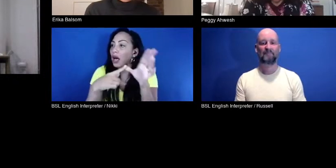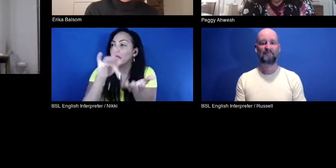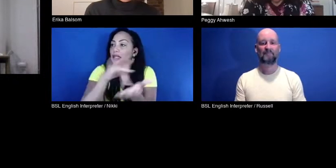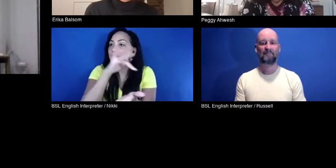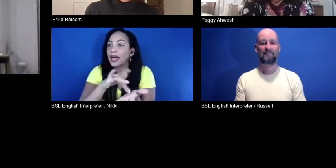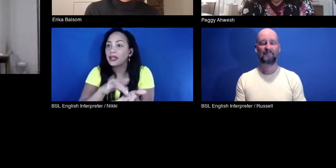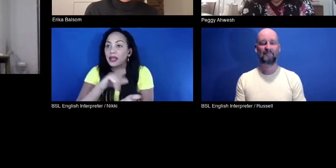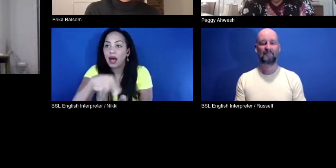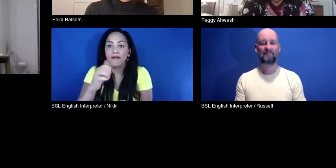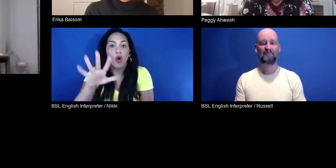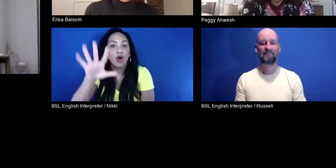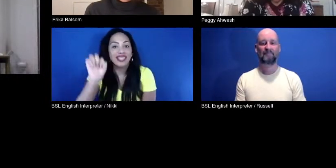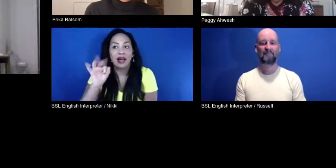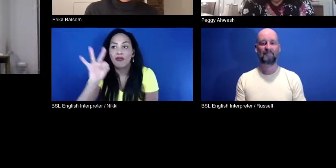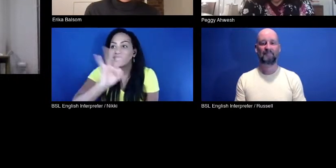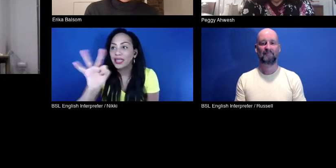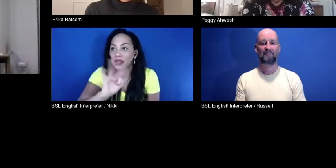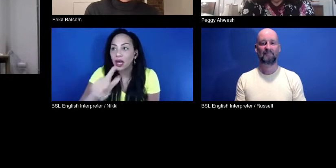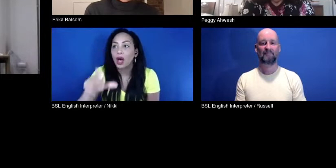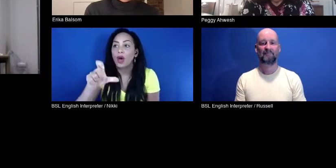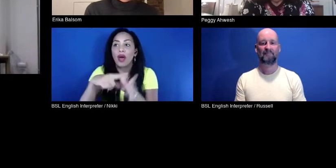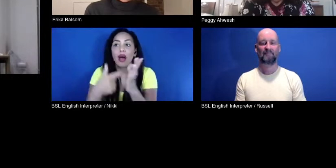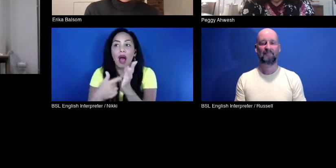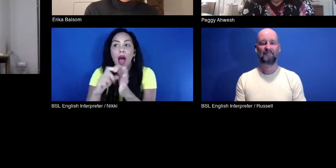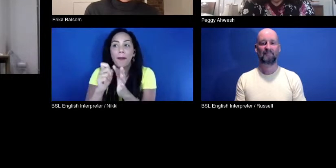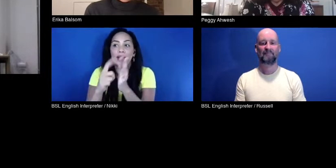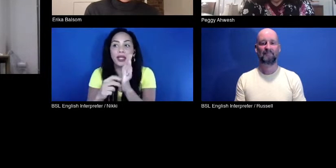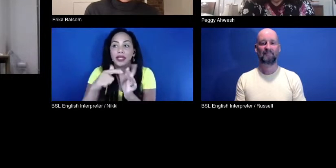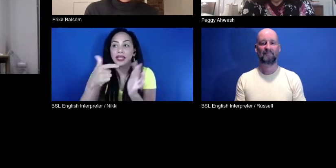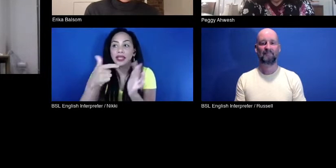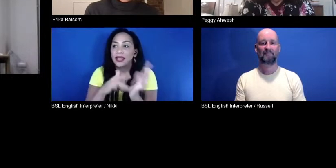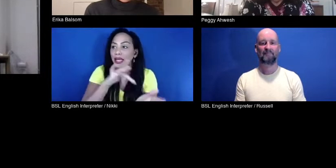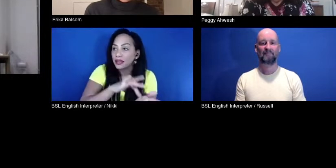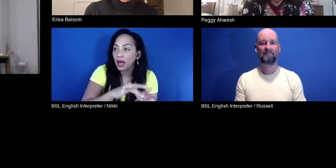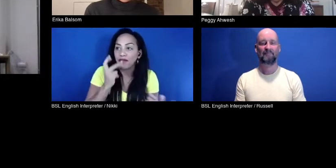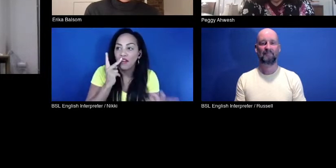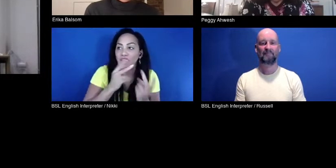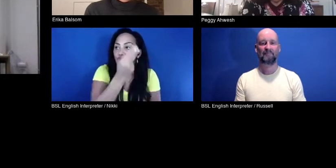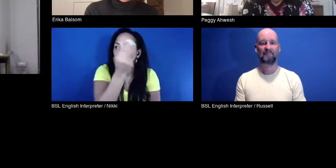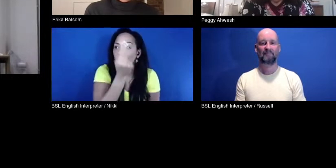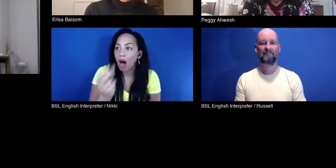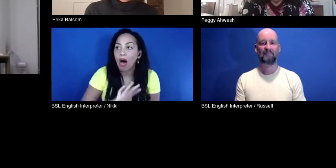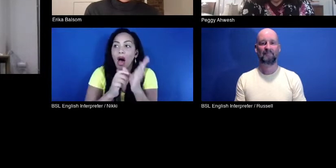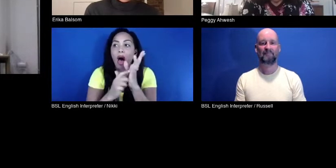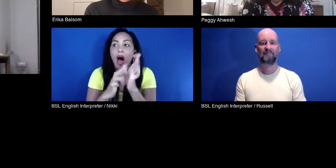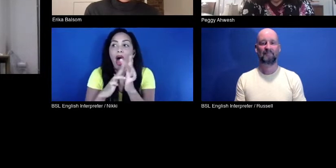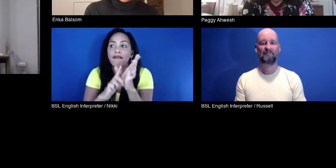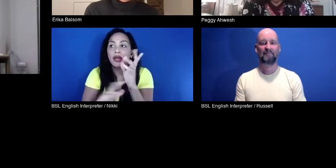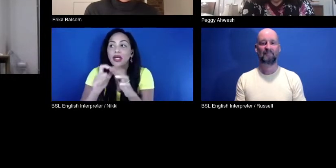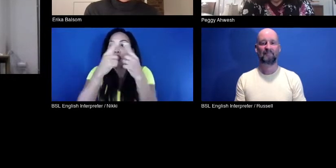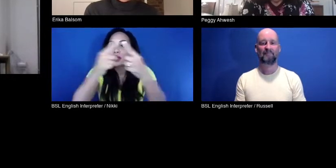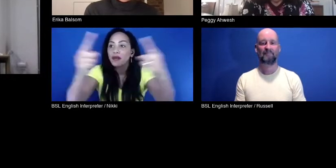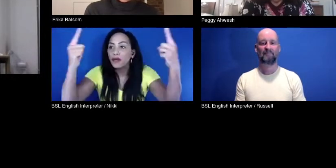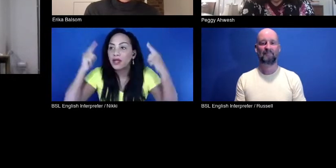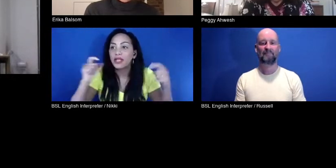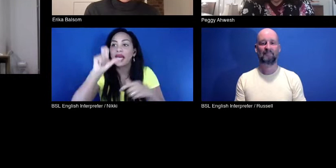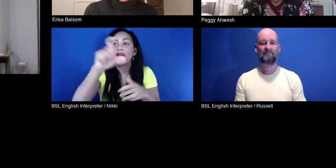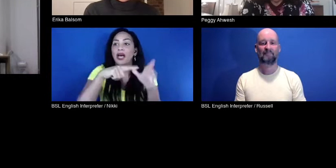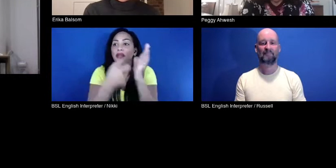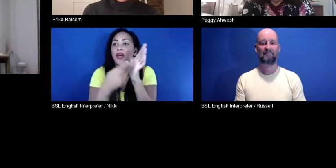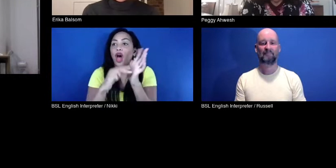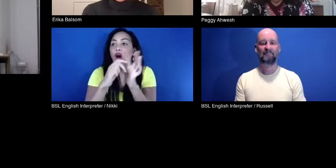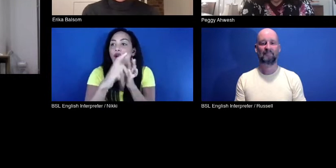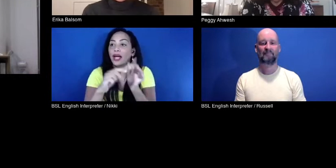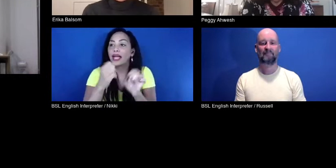for the Visual Arts, the Carnegie Museum of Art in Pittsburgh, the Pompidou Center in Paris, and major film festivals